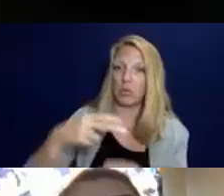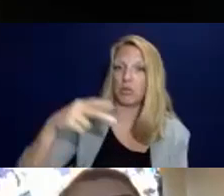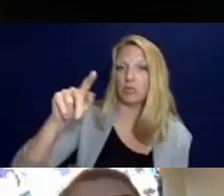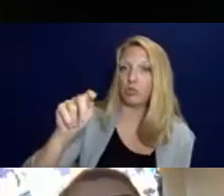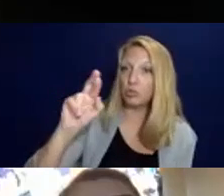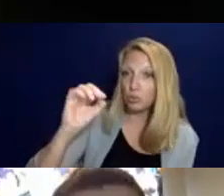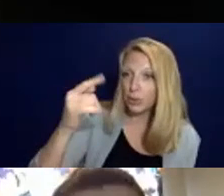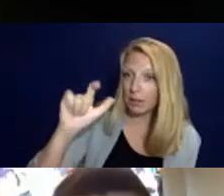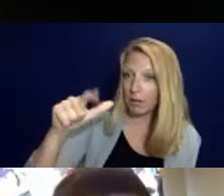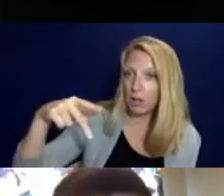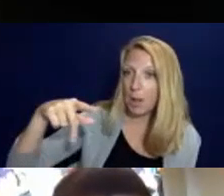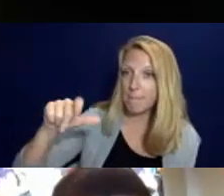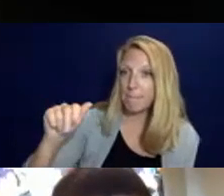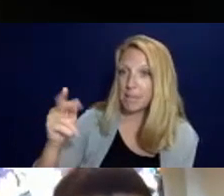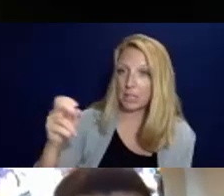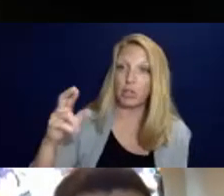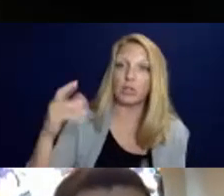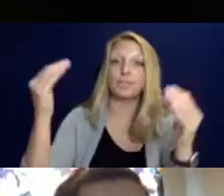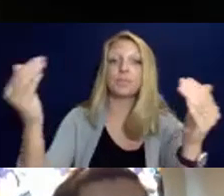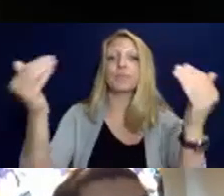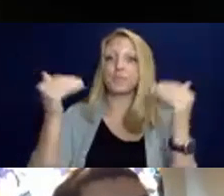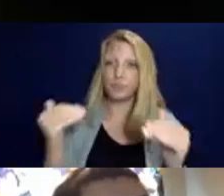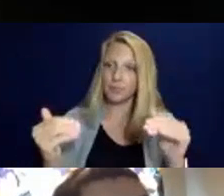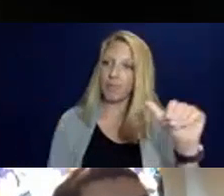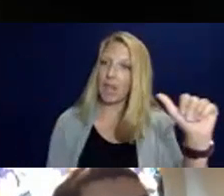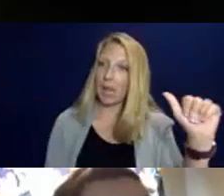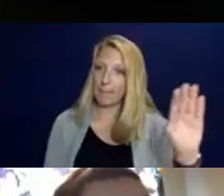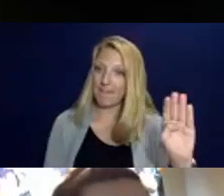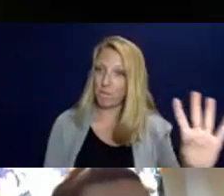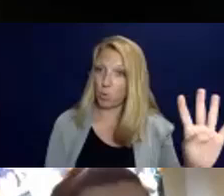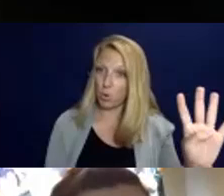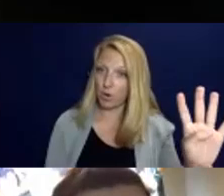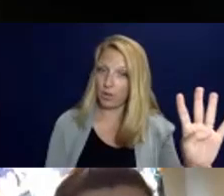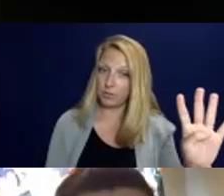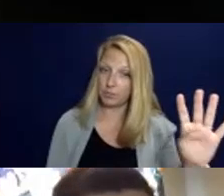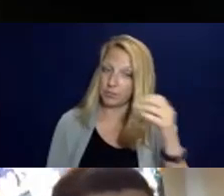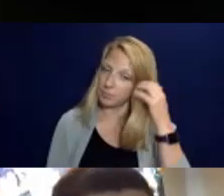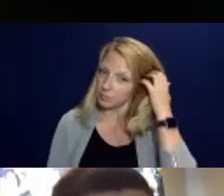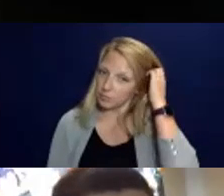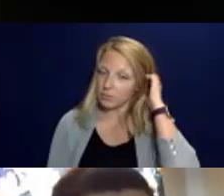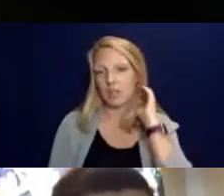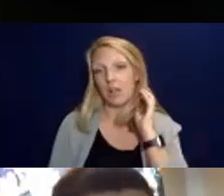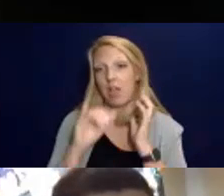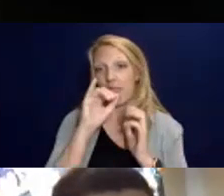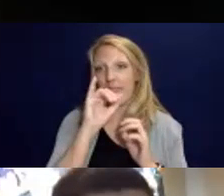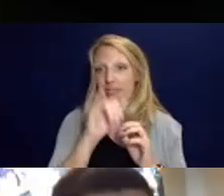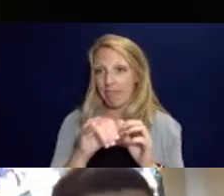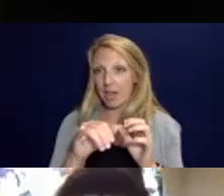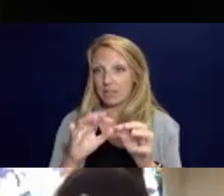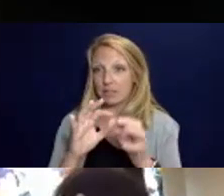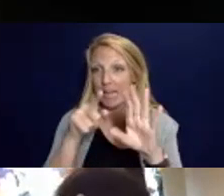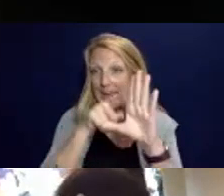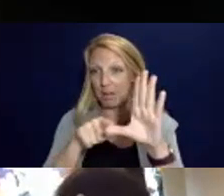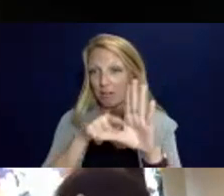Now we get to the next one, AB4. Again, we got that bond angle is 109.5. That is